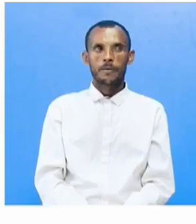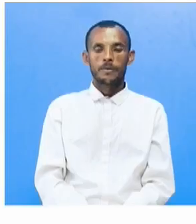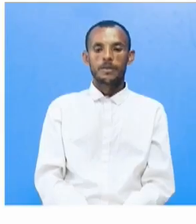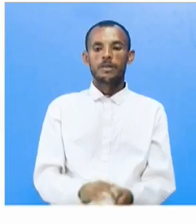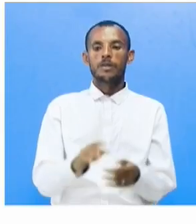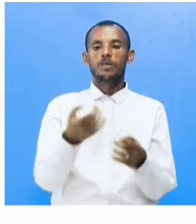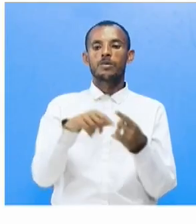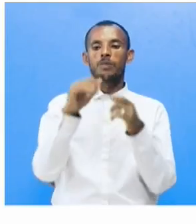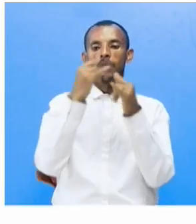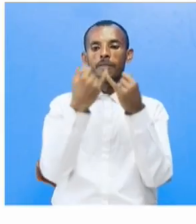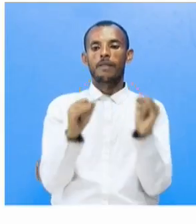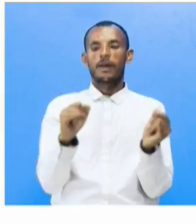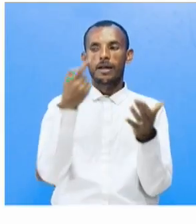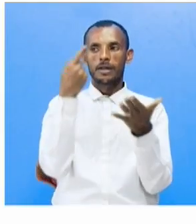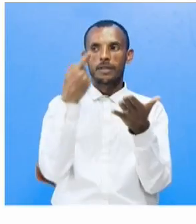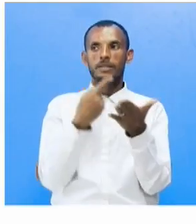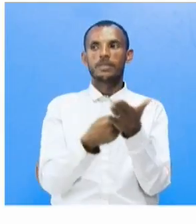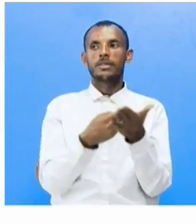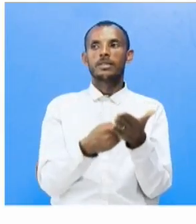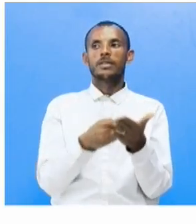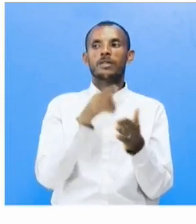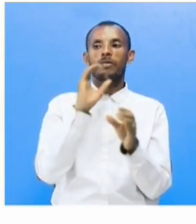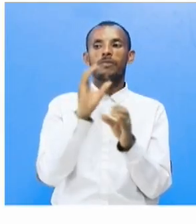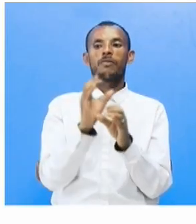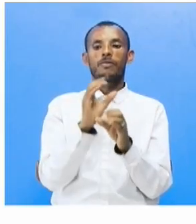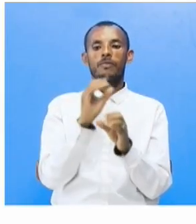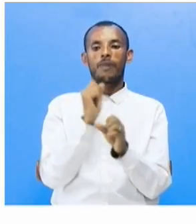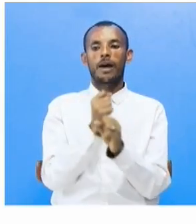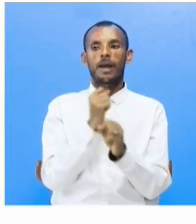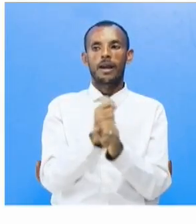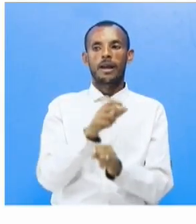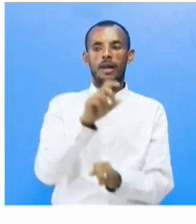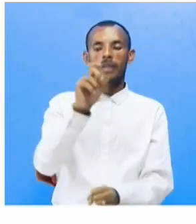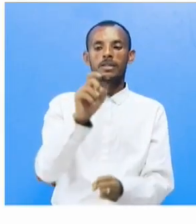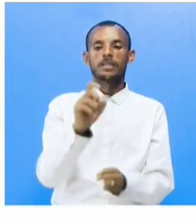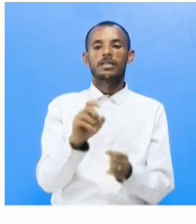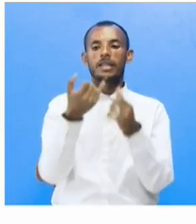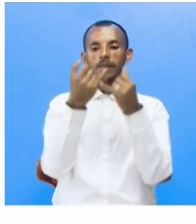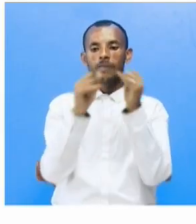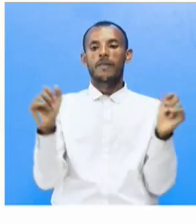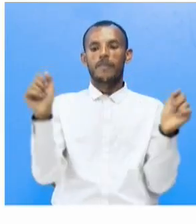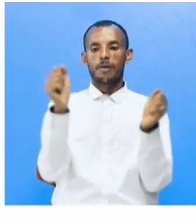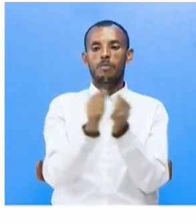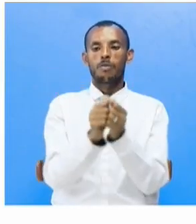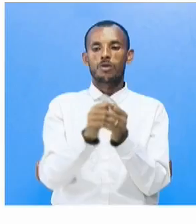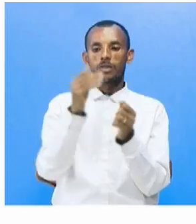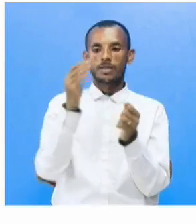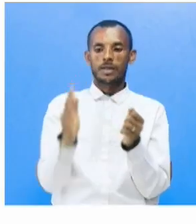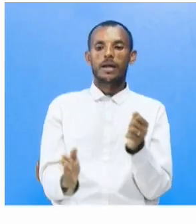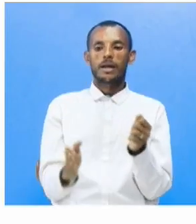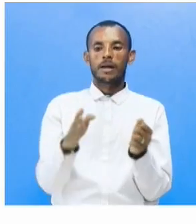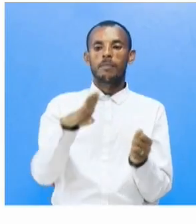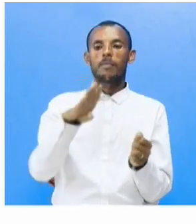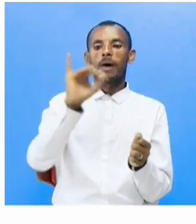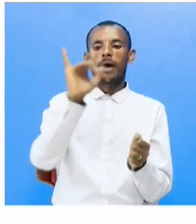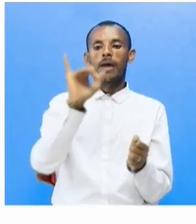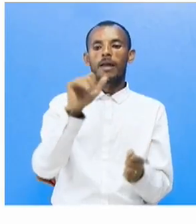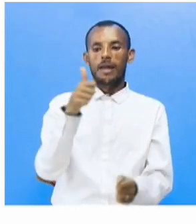to divide this, to find x, divide both sides by 95